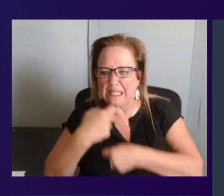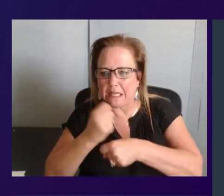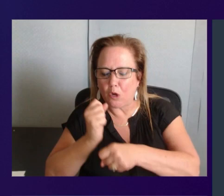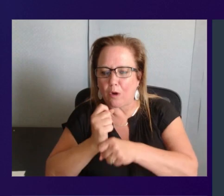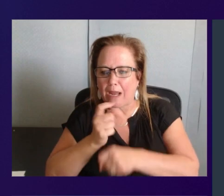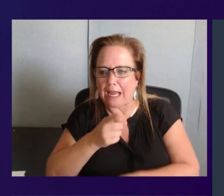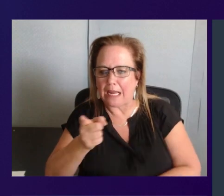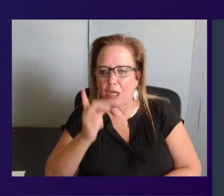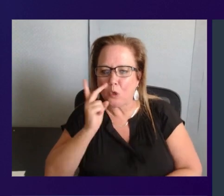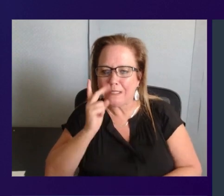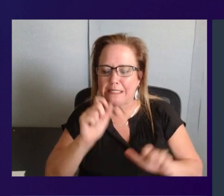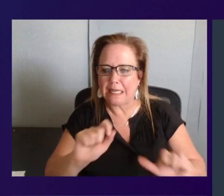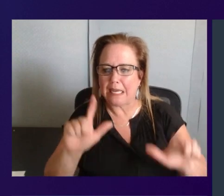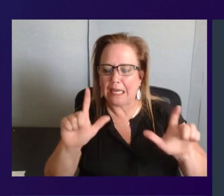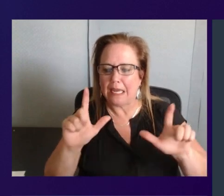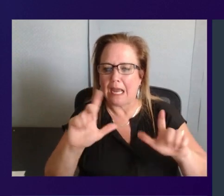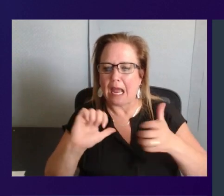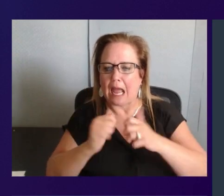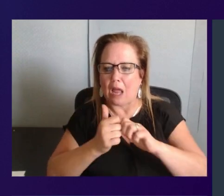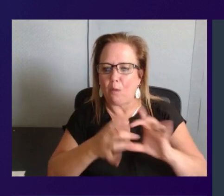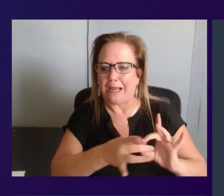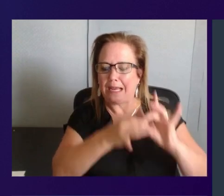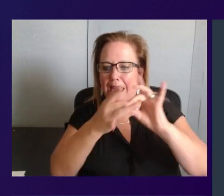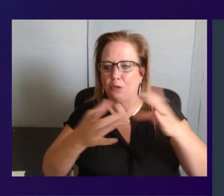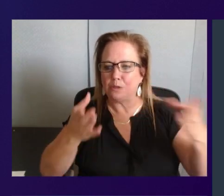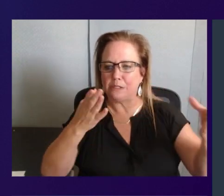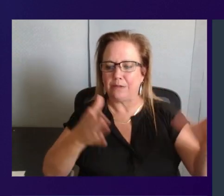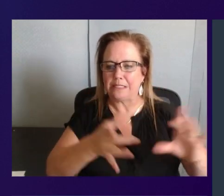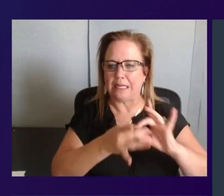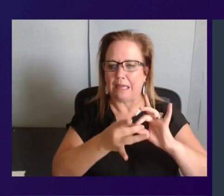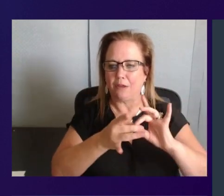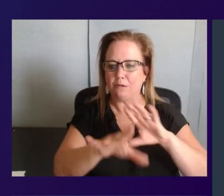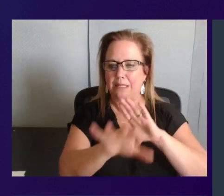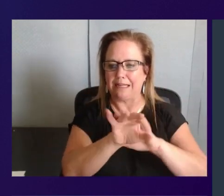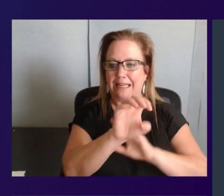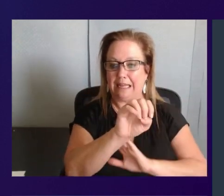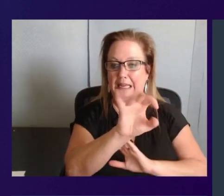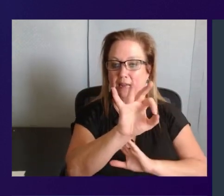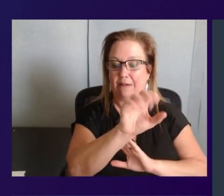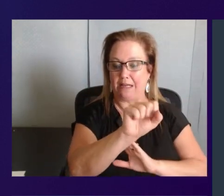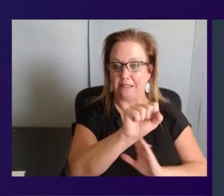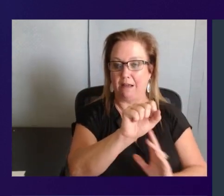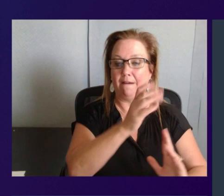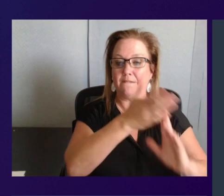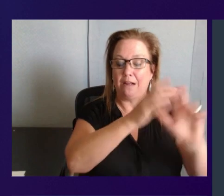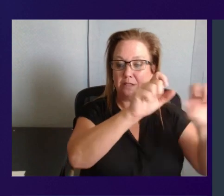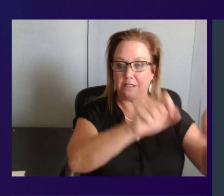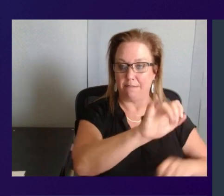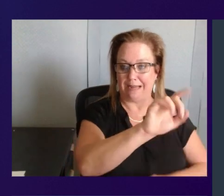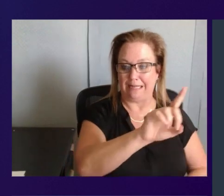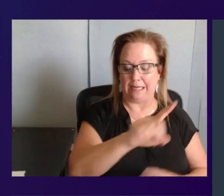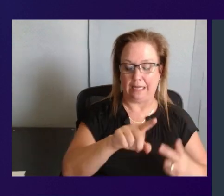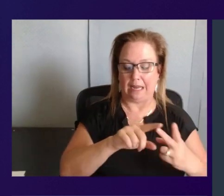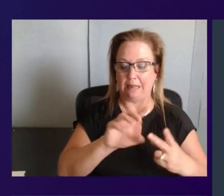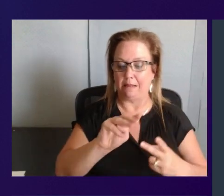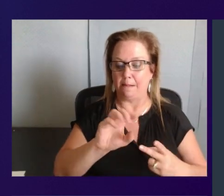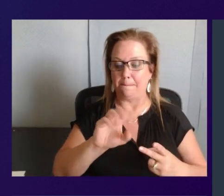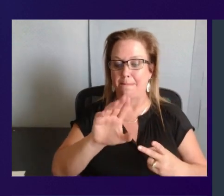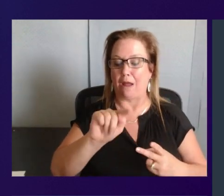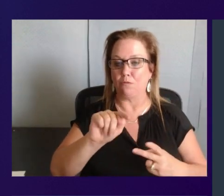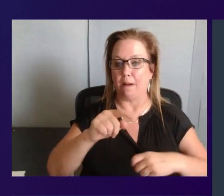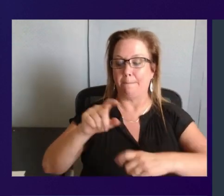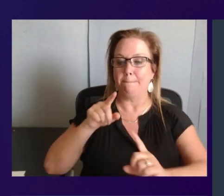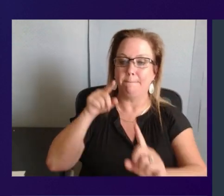can see how we tie those 2 services together by selecting the EFS file system ID and the mount point to attach the file system to